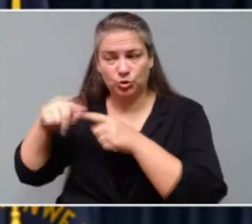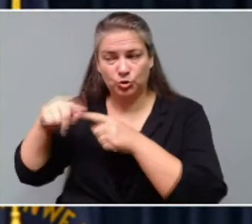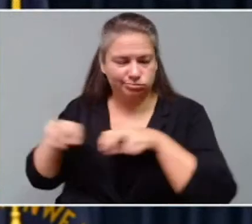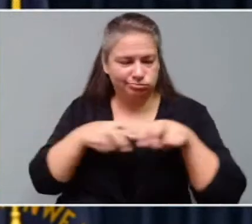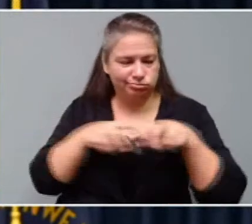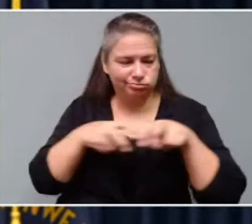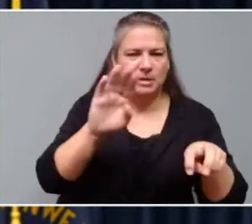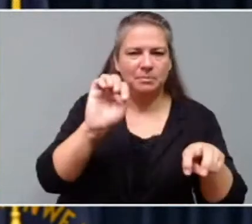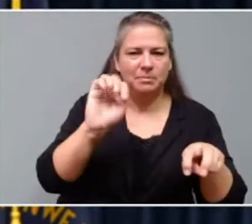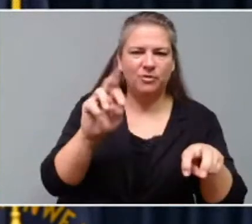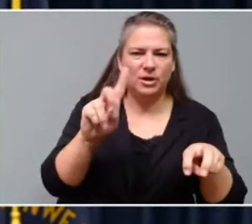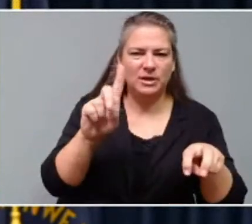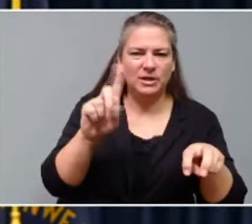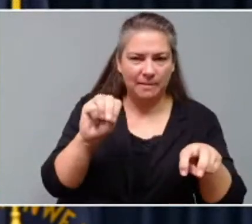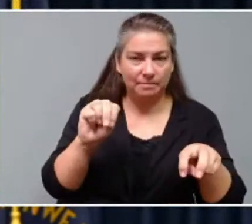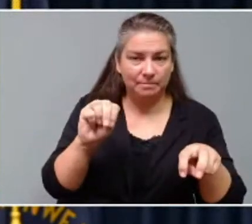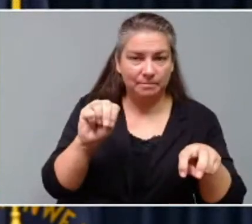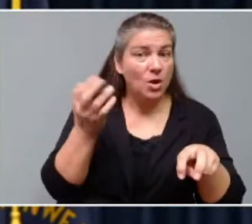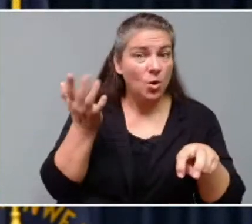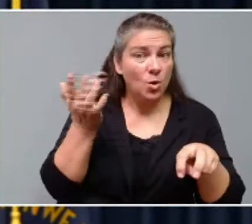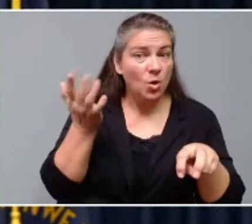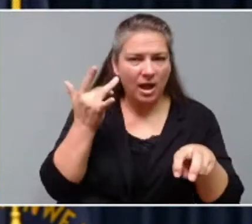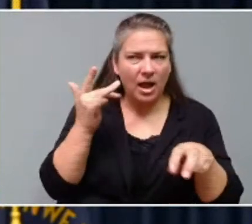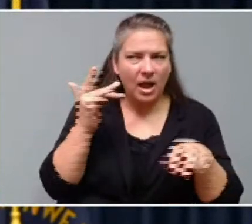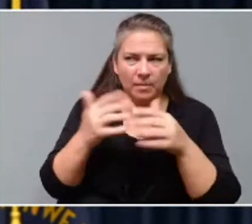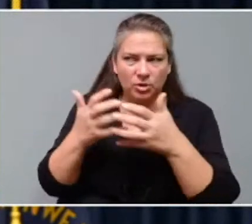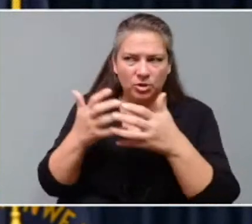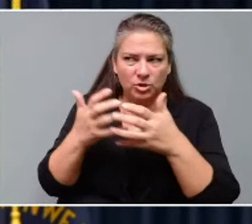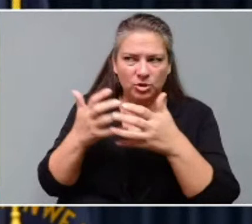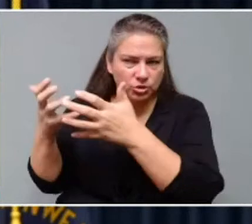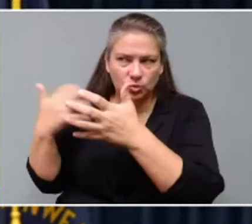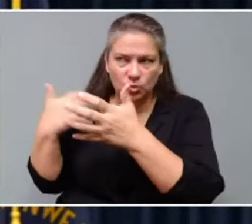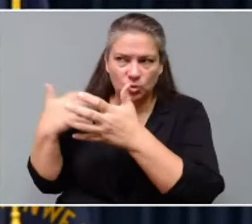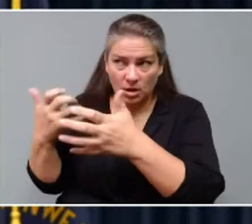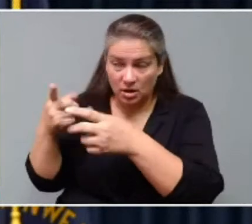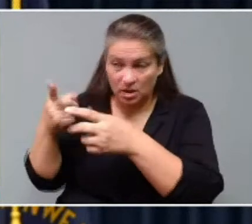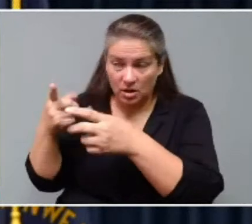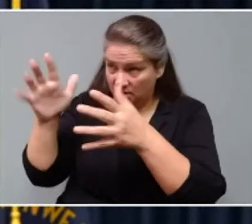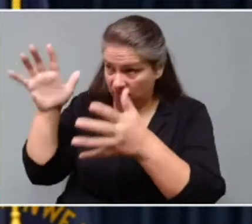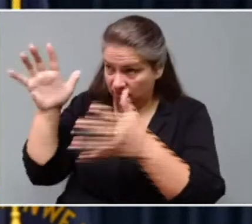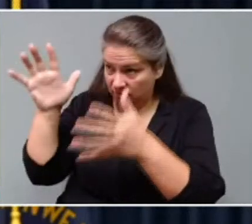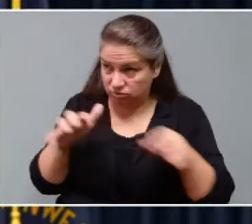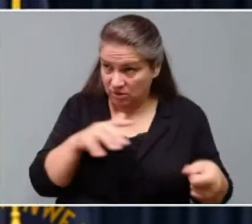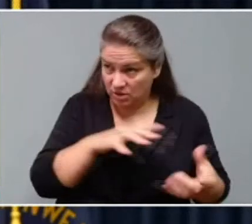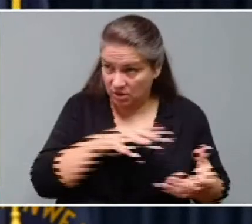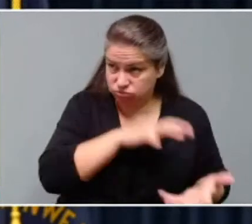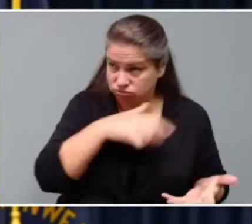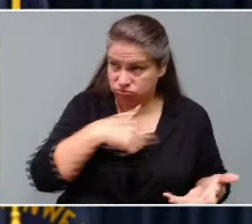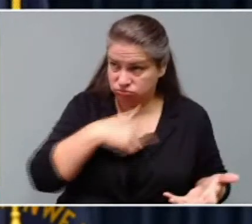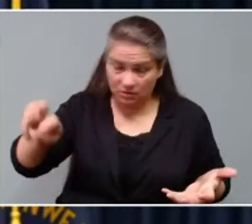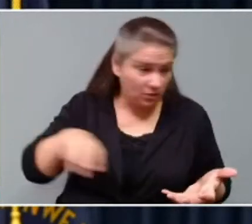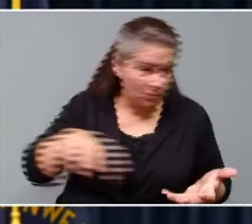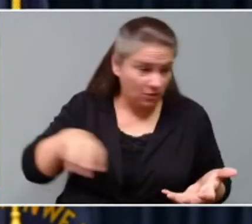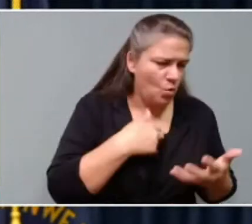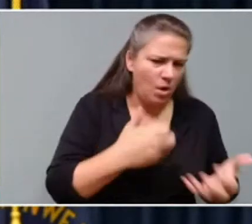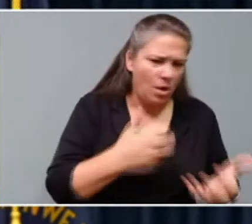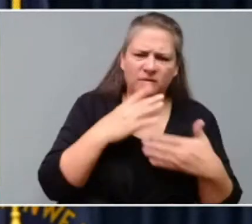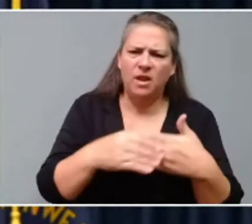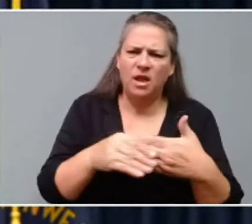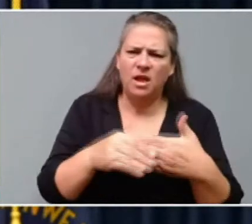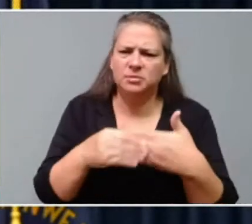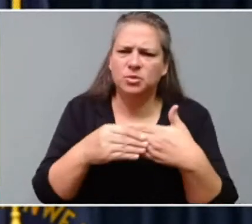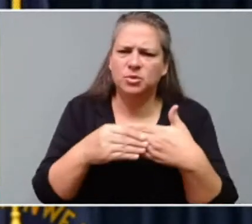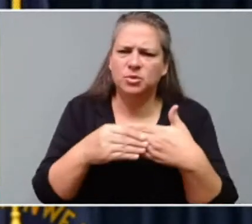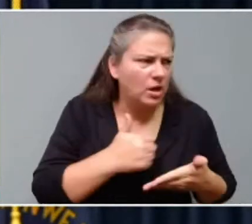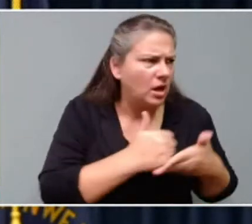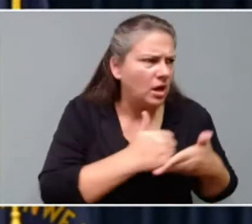because of the amount of volume. That's what we want to be able to be, flexible in areas that need it the most. We also provided Baptist Health Hardin and